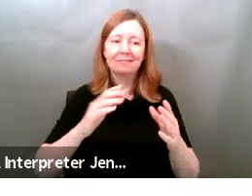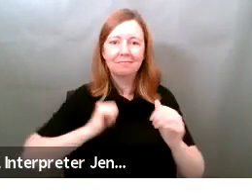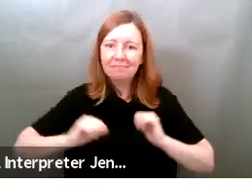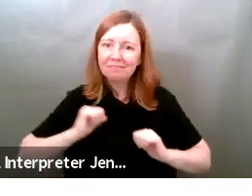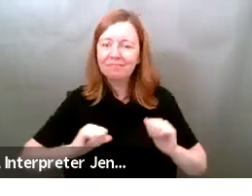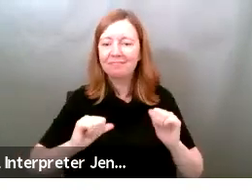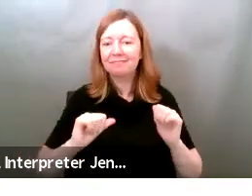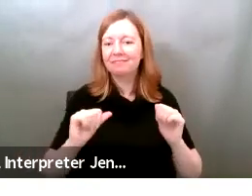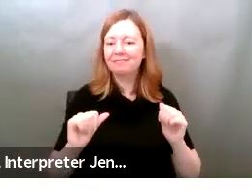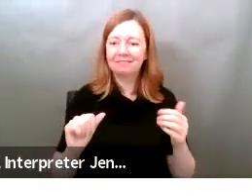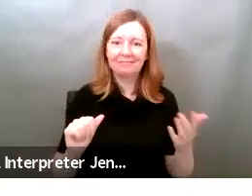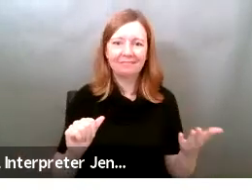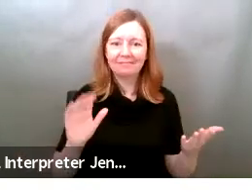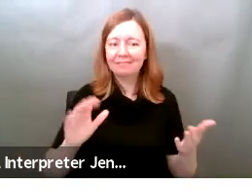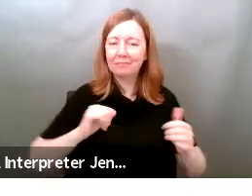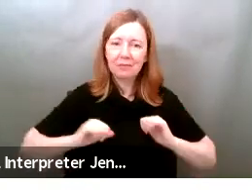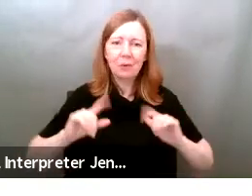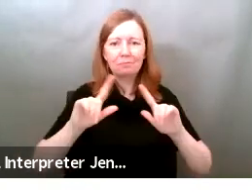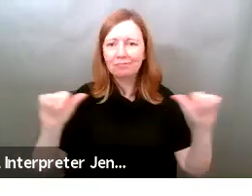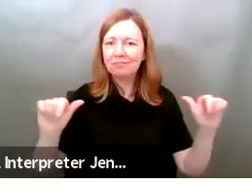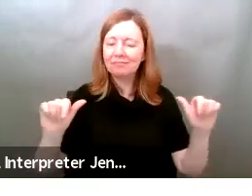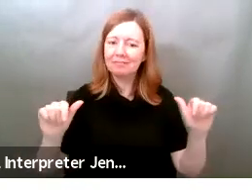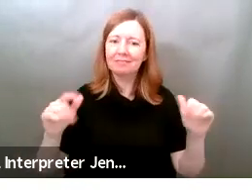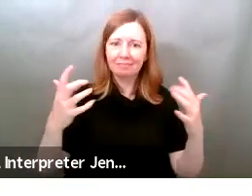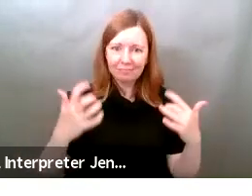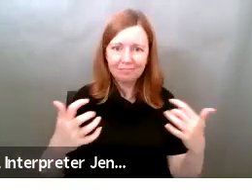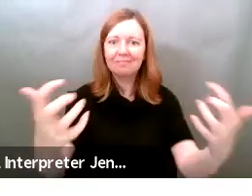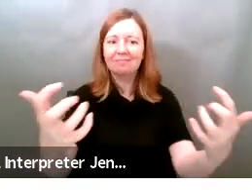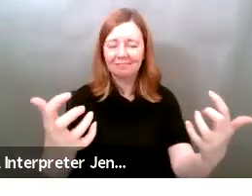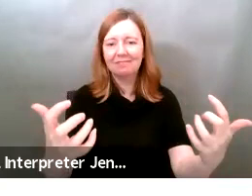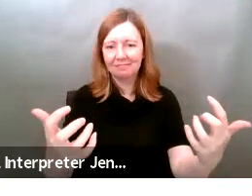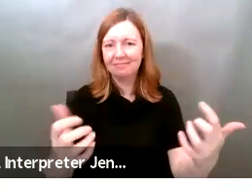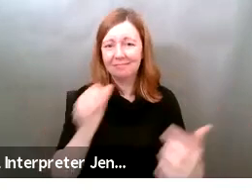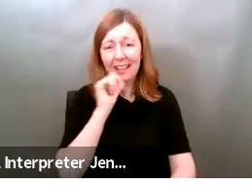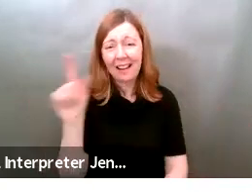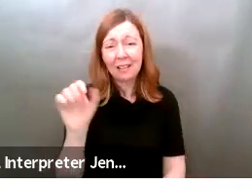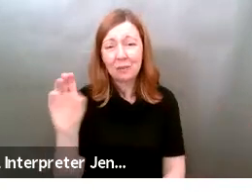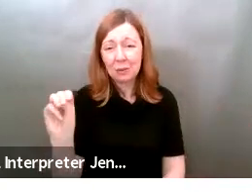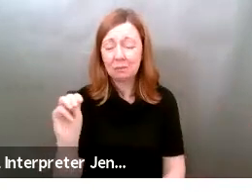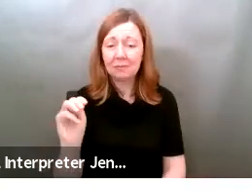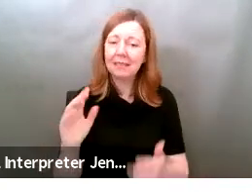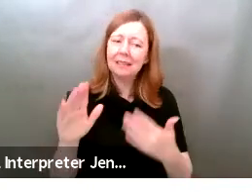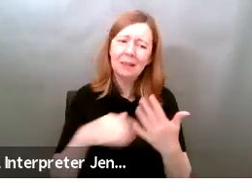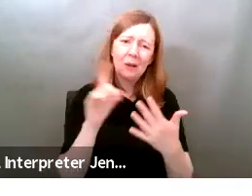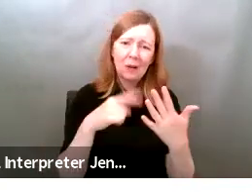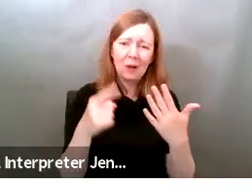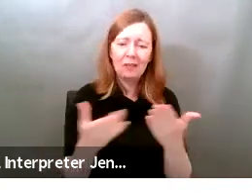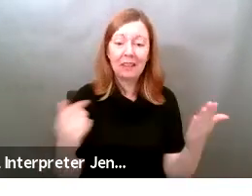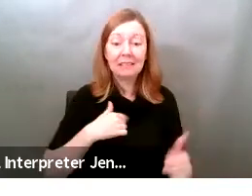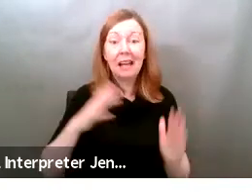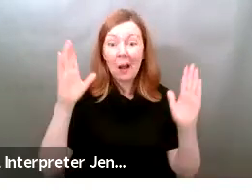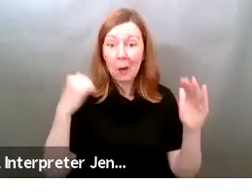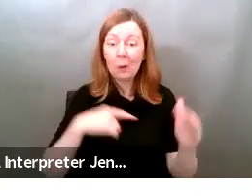put on their performances in front of a live audience instead of Zoom. And these are all the things that I hope we